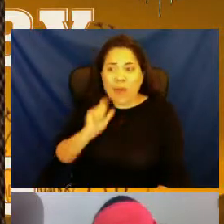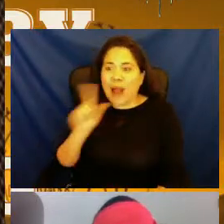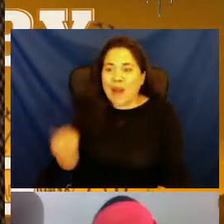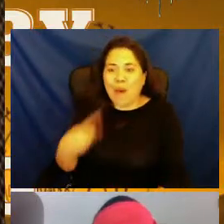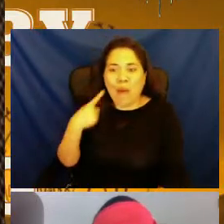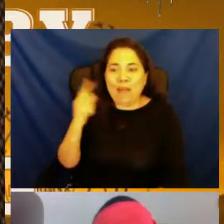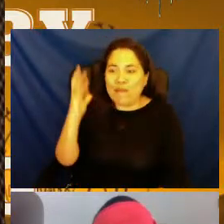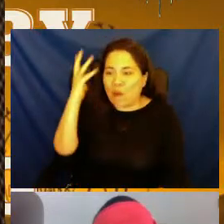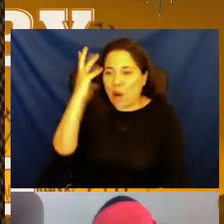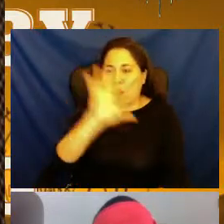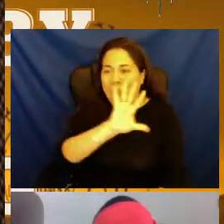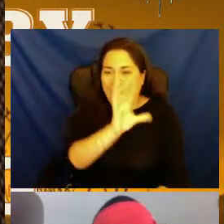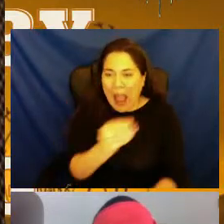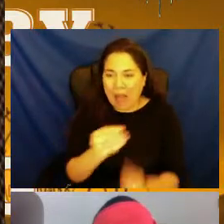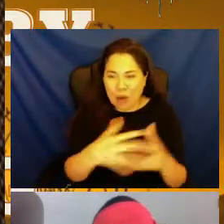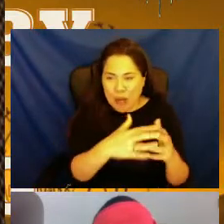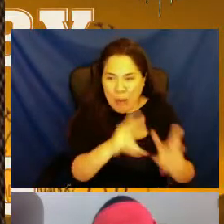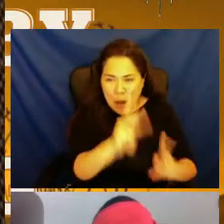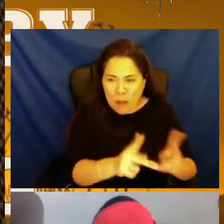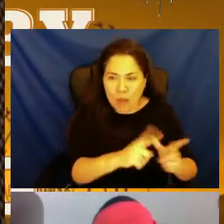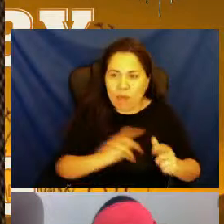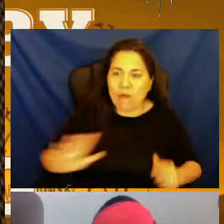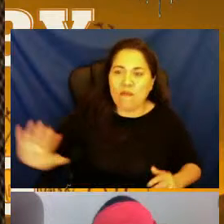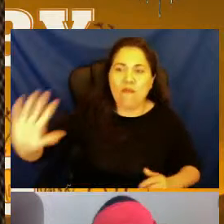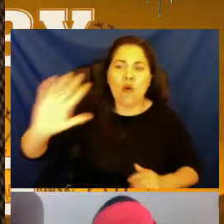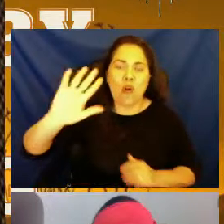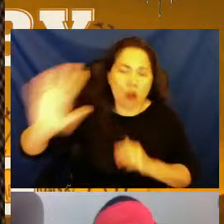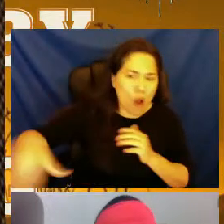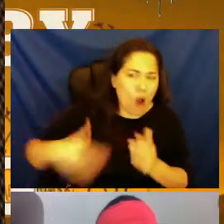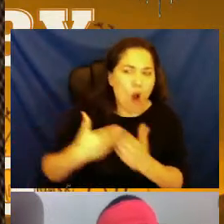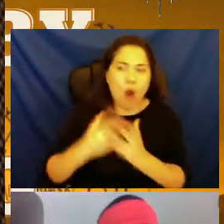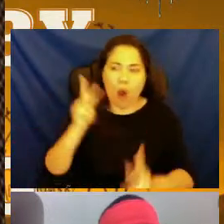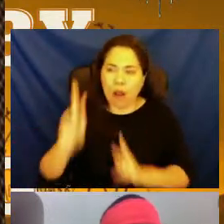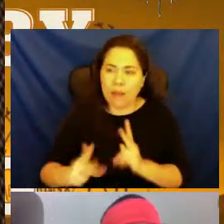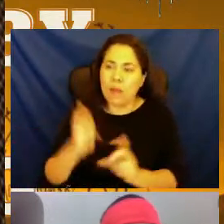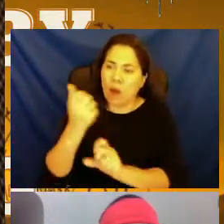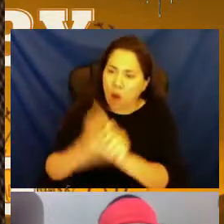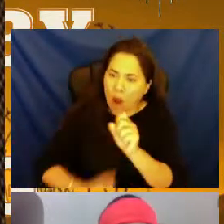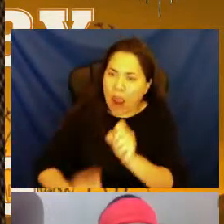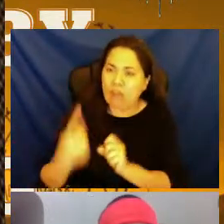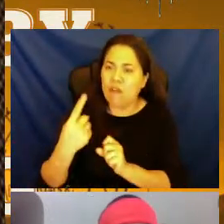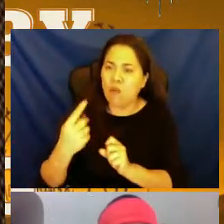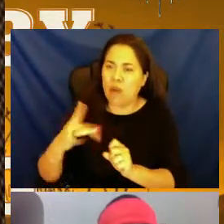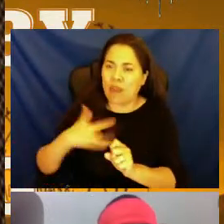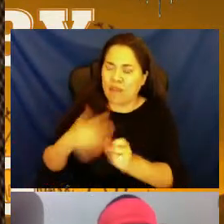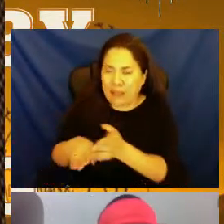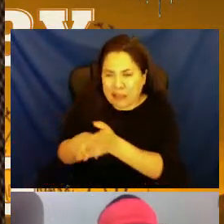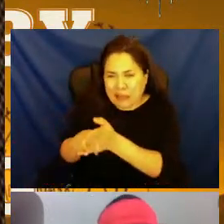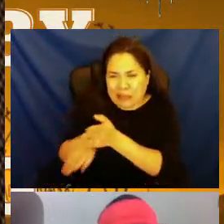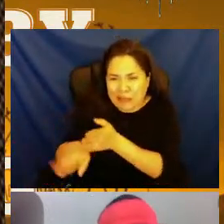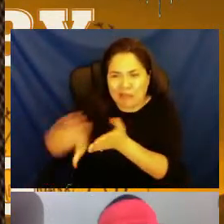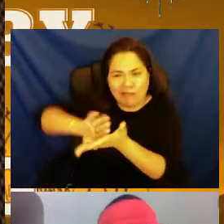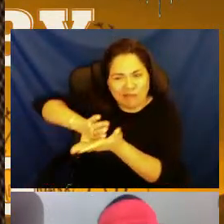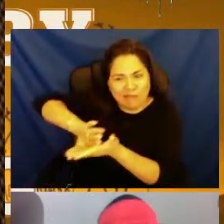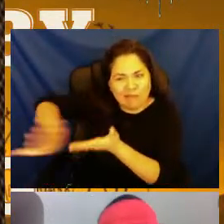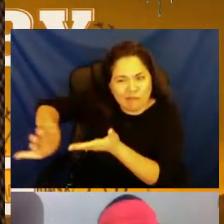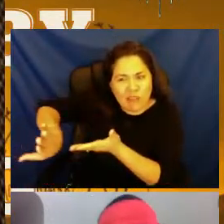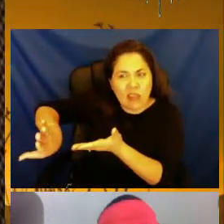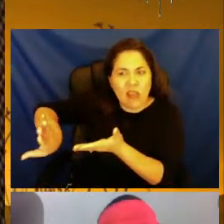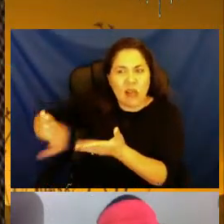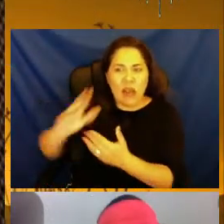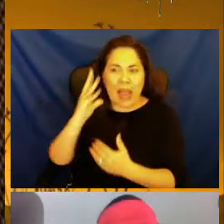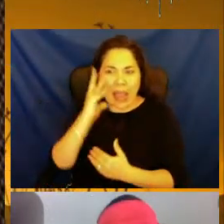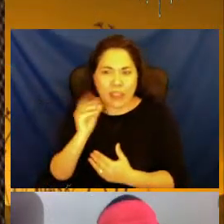African American people, but it was for all the people, for all of us that have been marginalized and